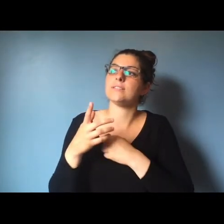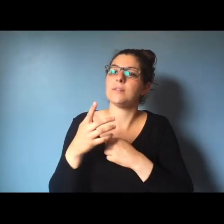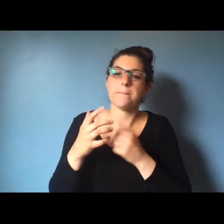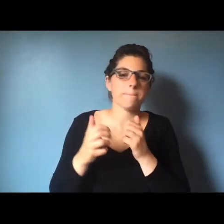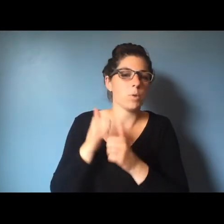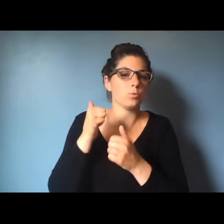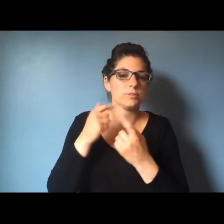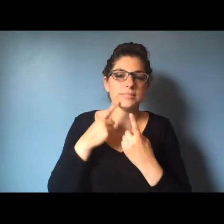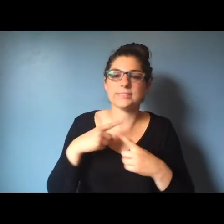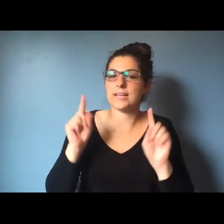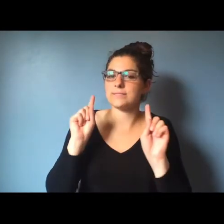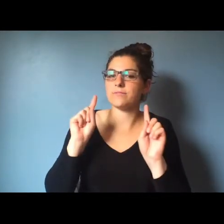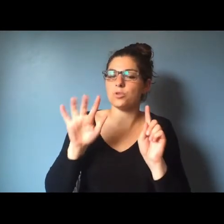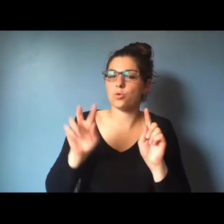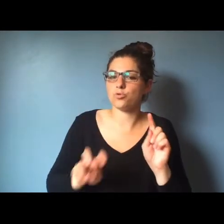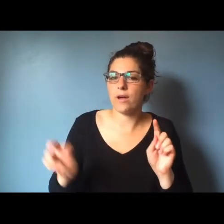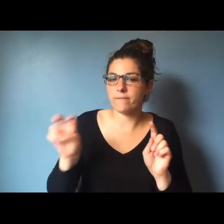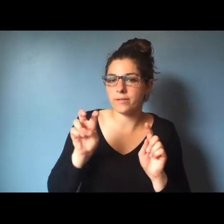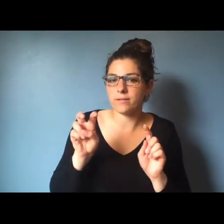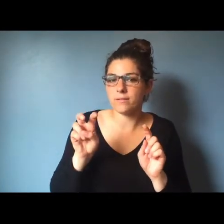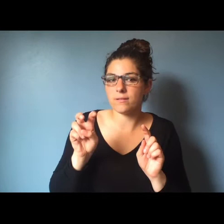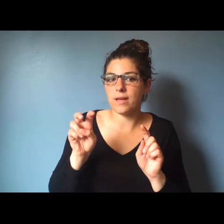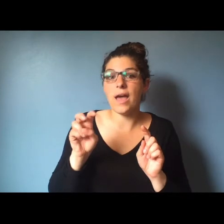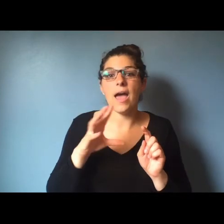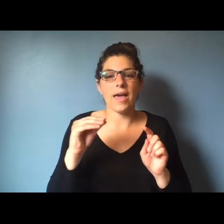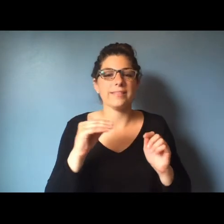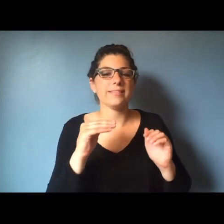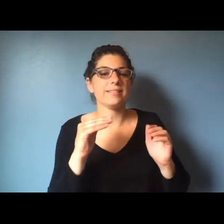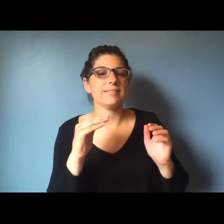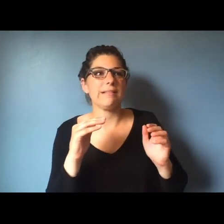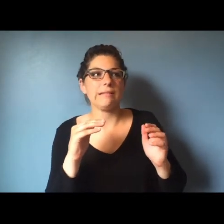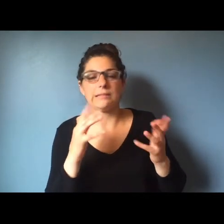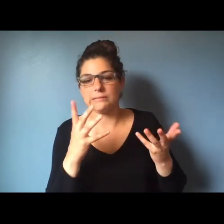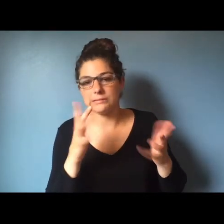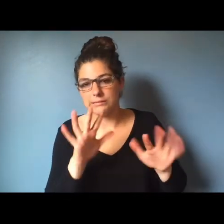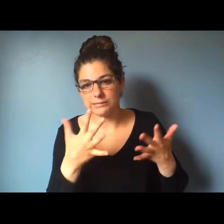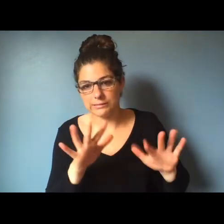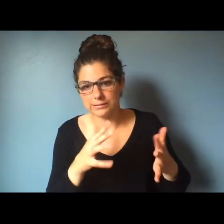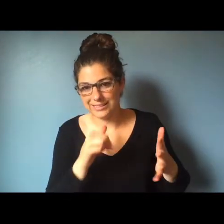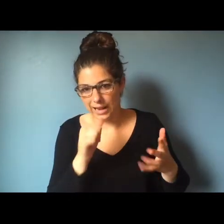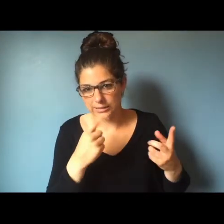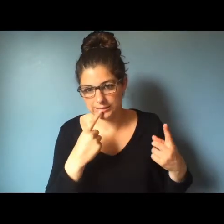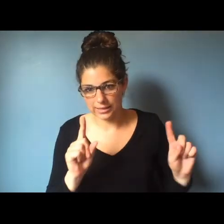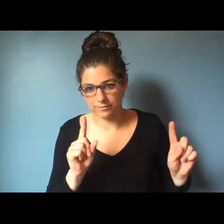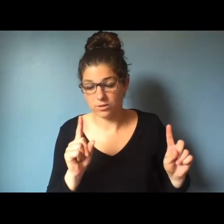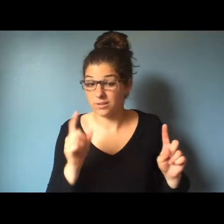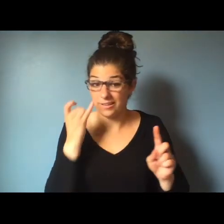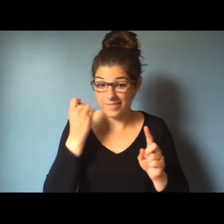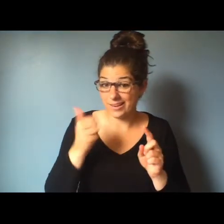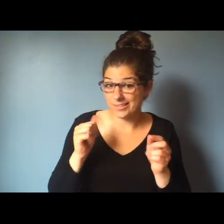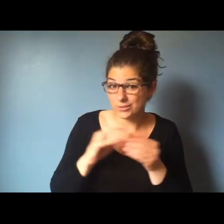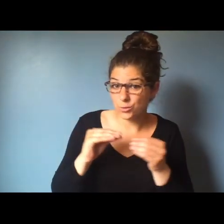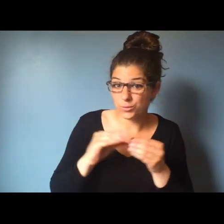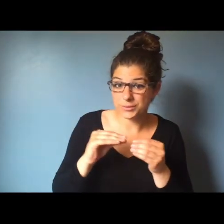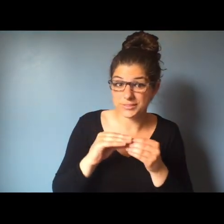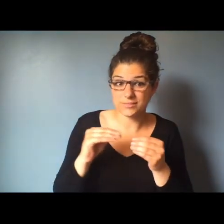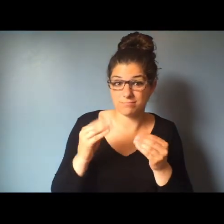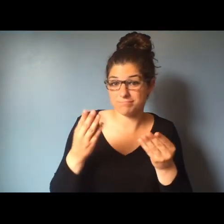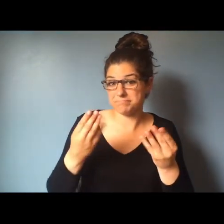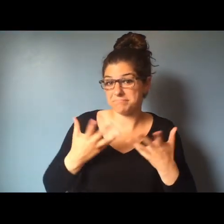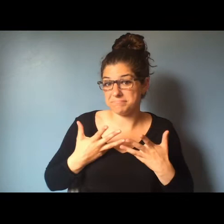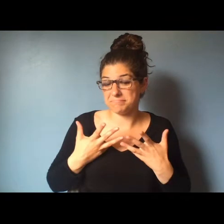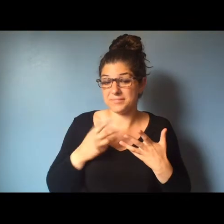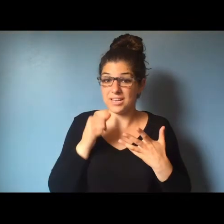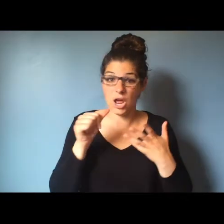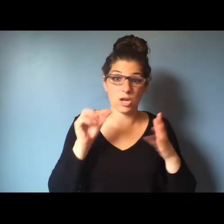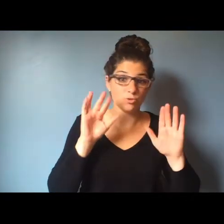most successful in your travels as well as the least accessible? And then obviously if you guys have any stories of not